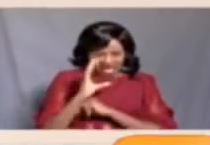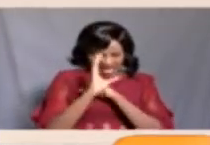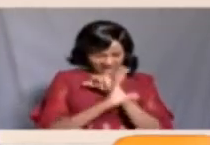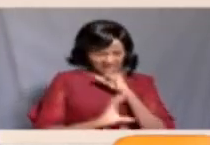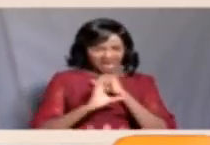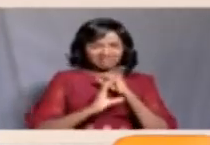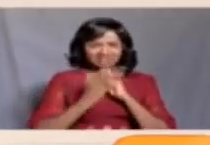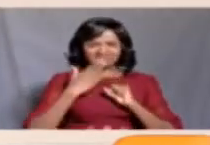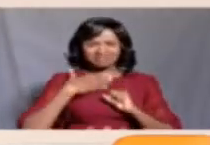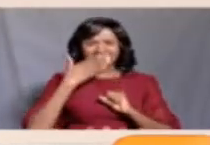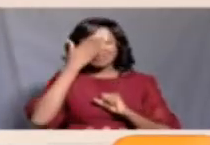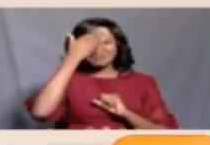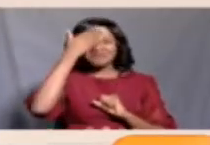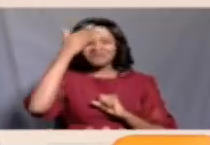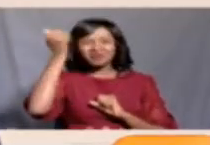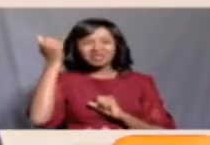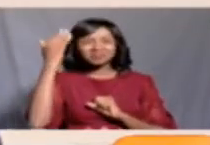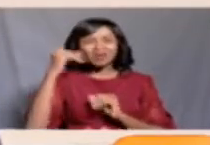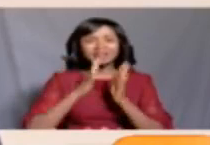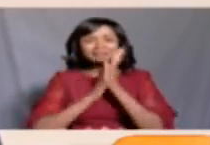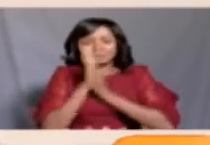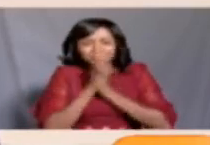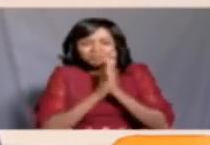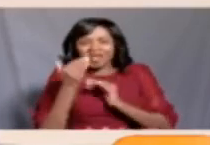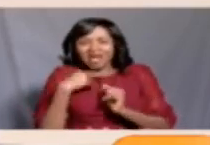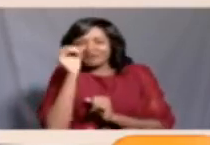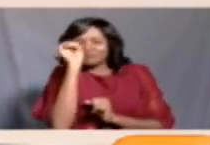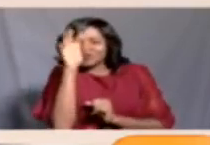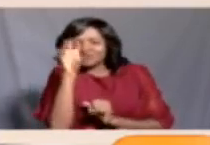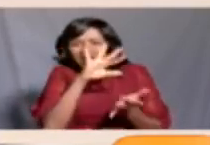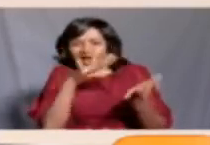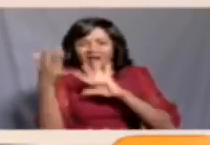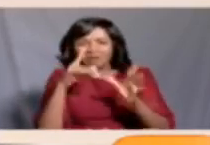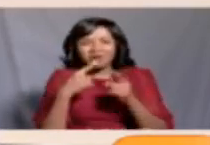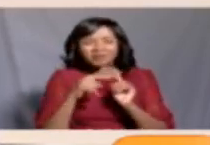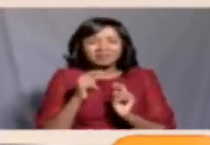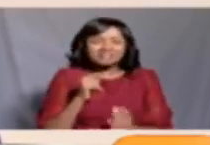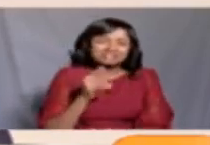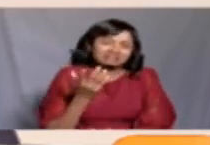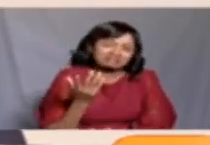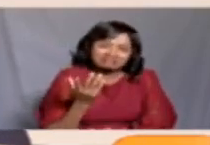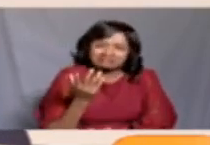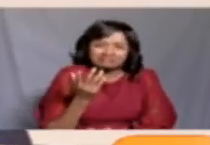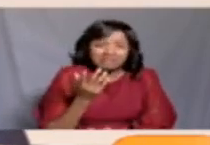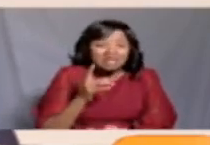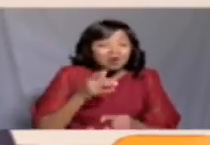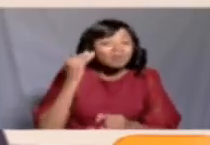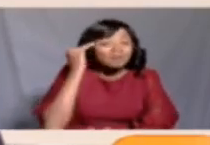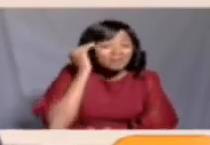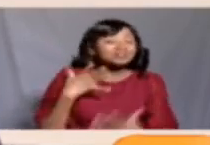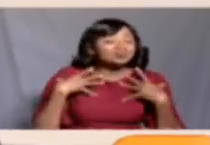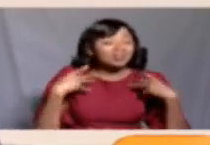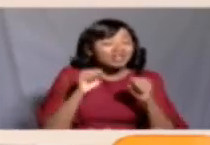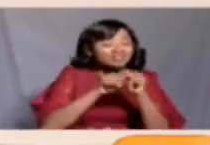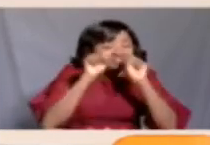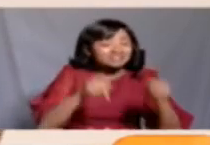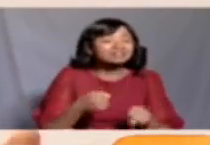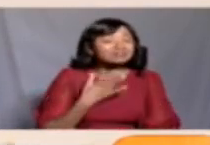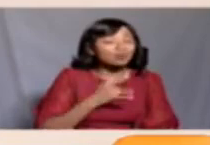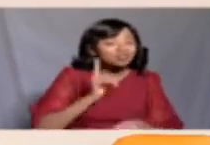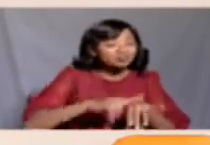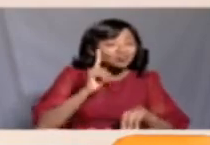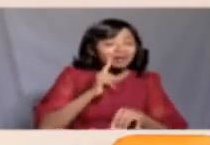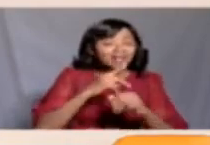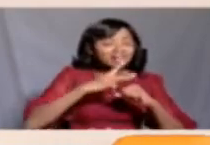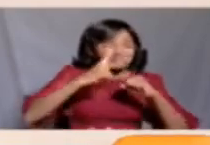things. We had all these aspirations, and we as a country were thinking of mental health systems in the early 70s. Wow. And late 60s. You have to